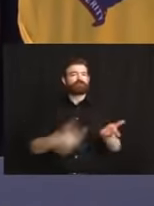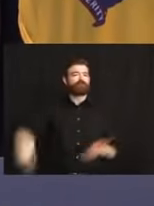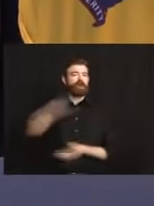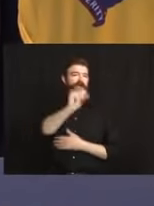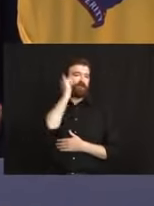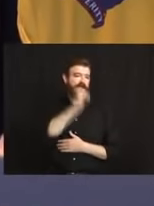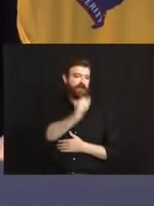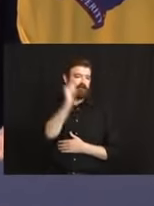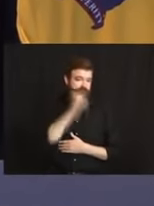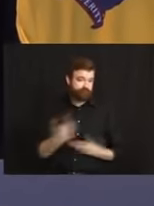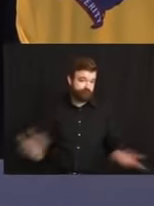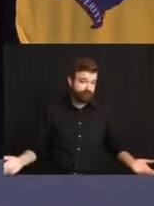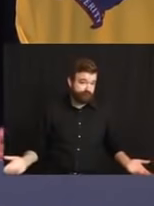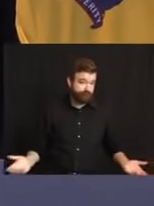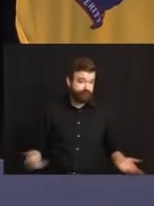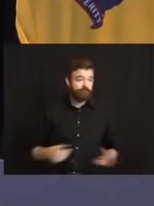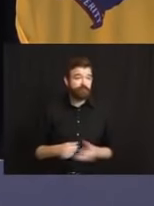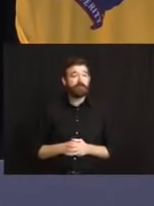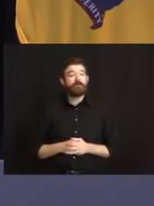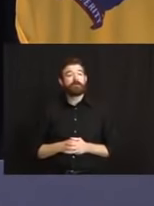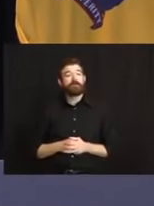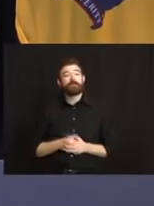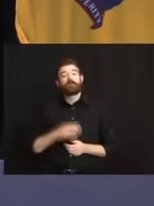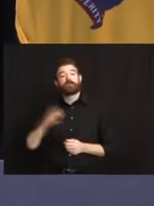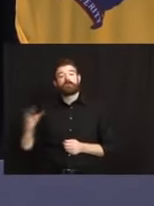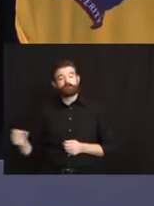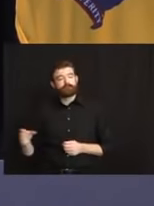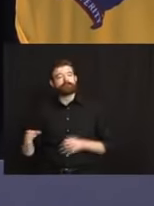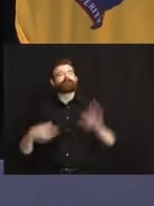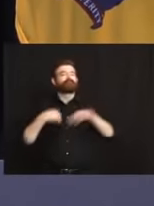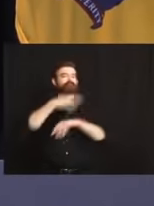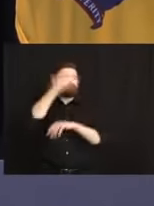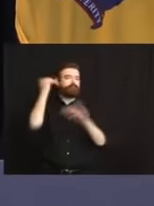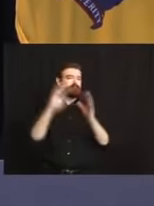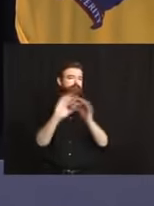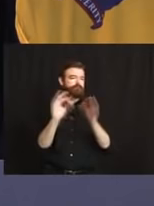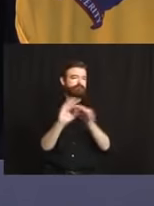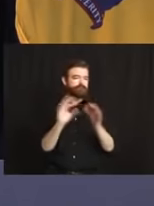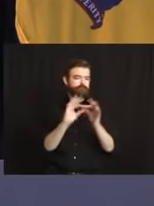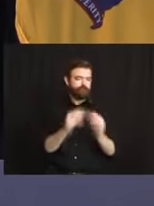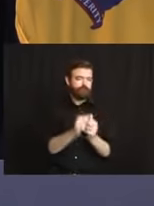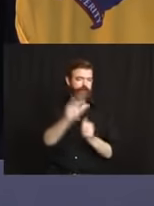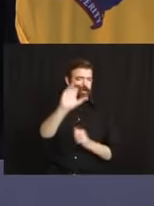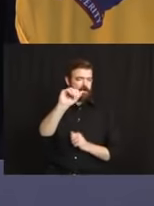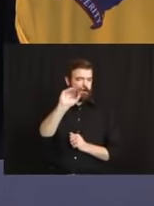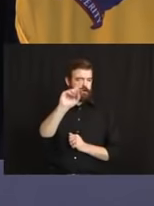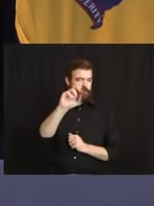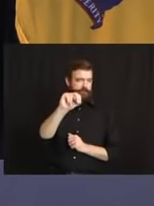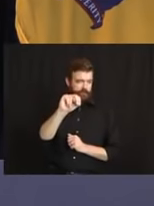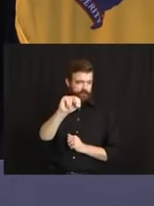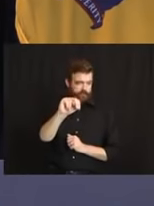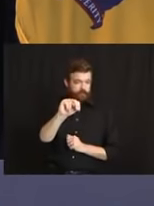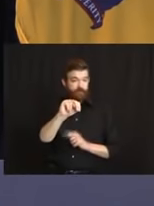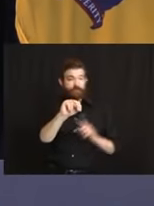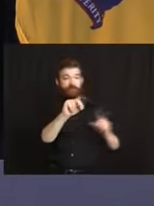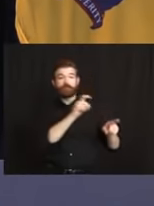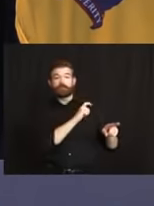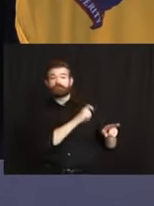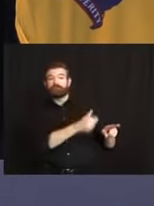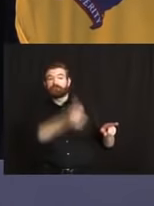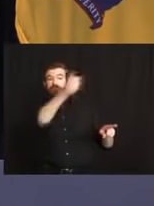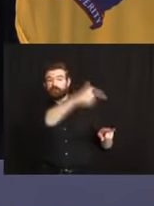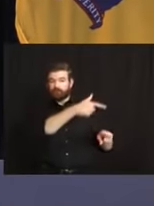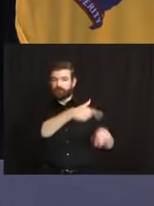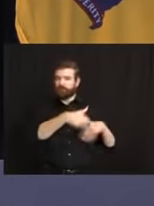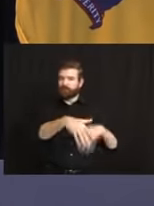Wysocki standing there marching alongside residents of the community, I picked up the phone and called him. And I take my hat off